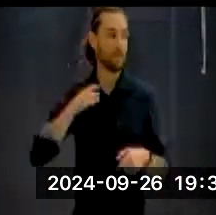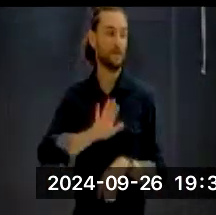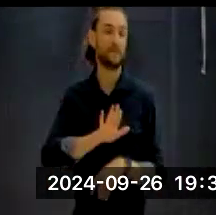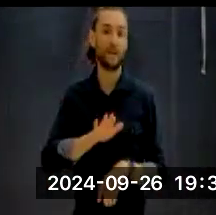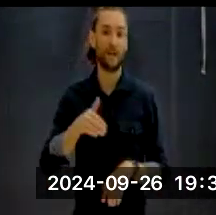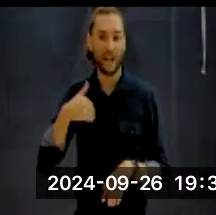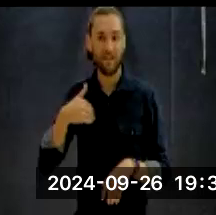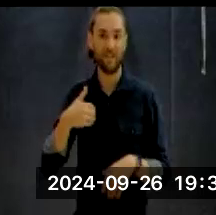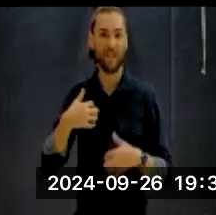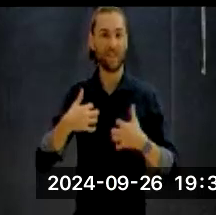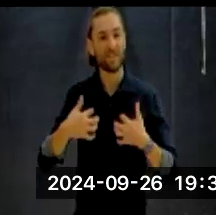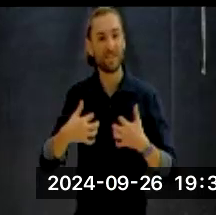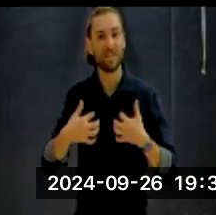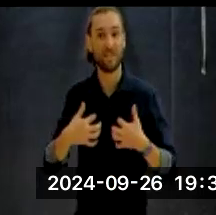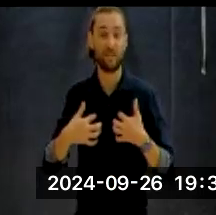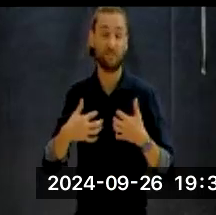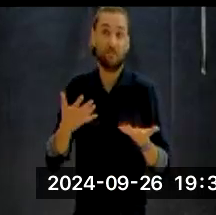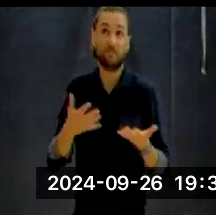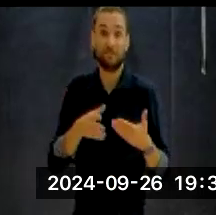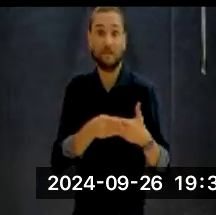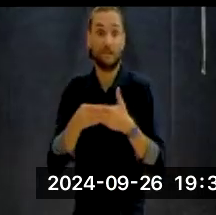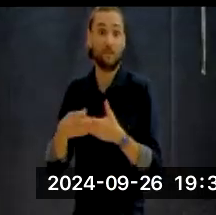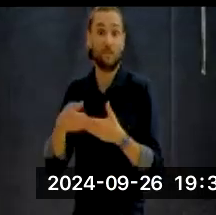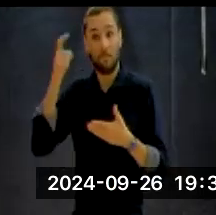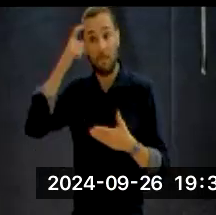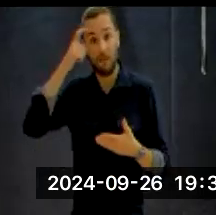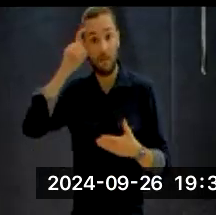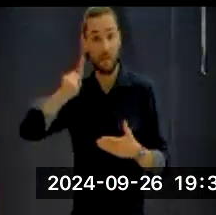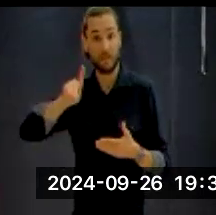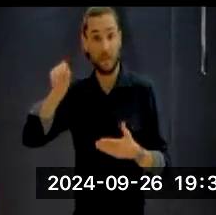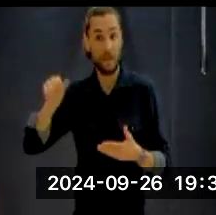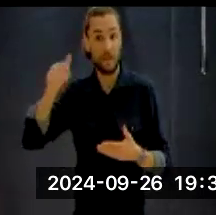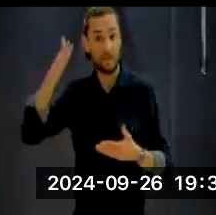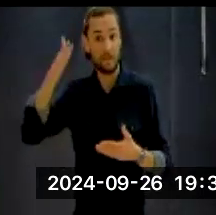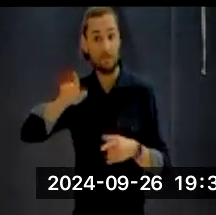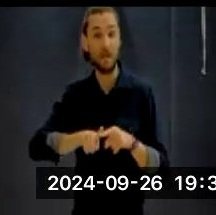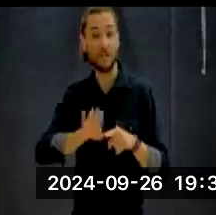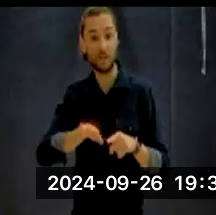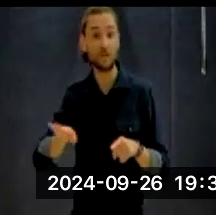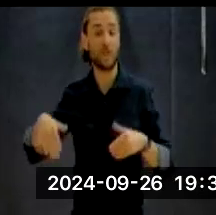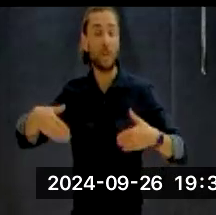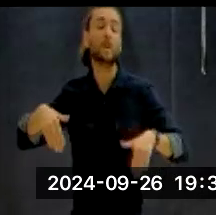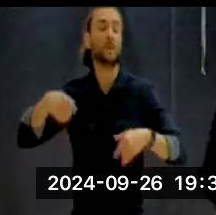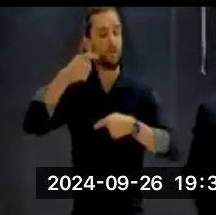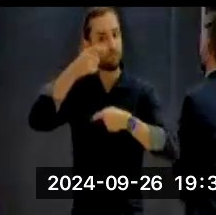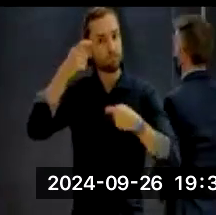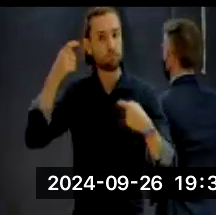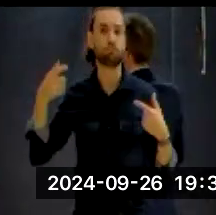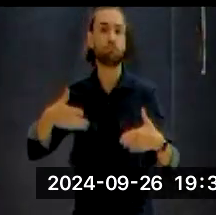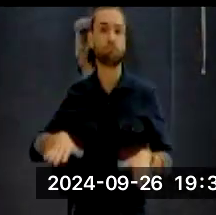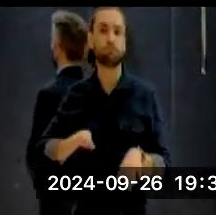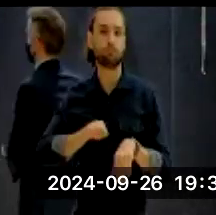anguish, and I don't know if you call it mental disability, to my children. So every day, you